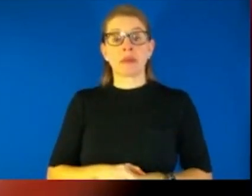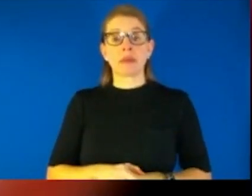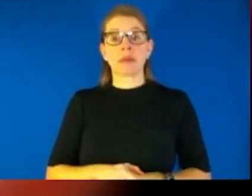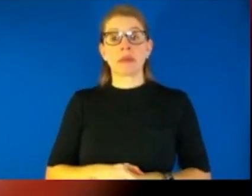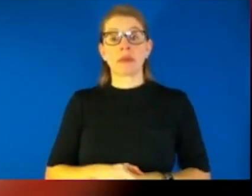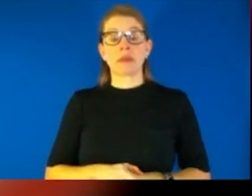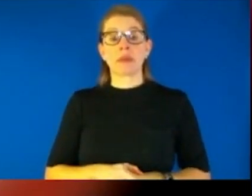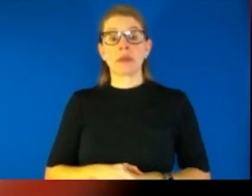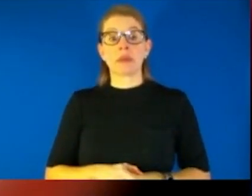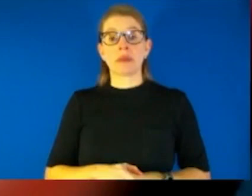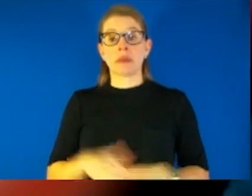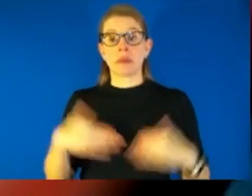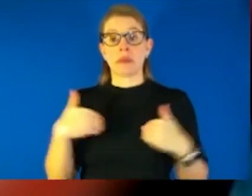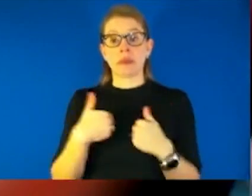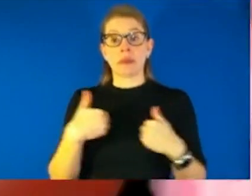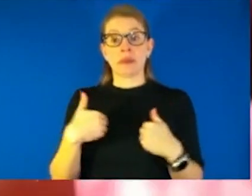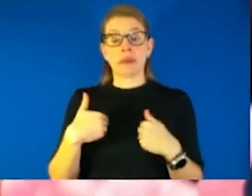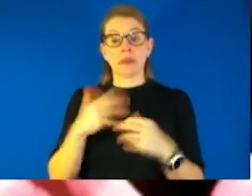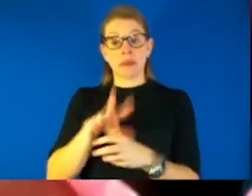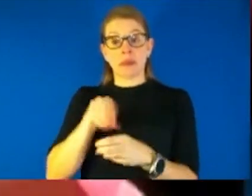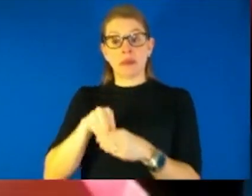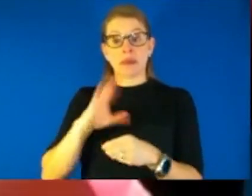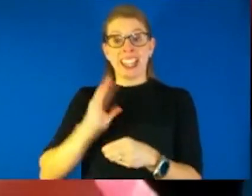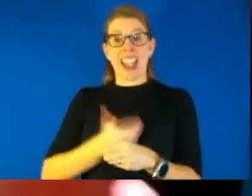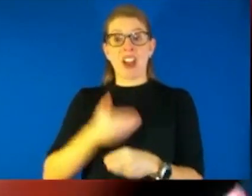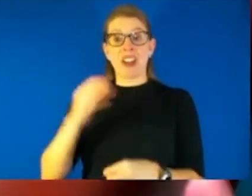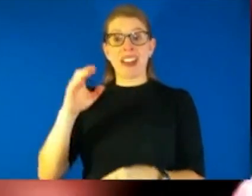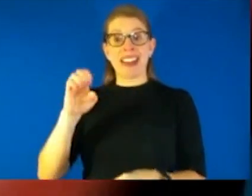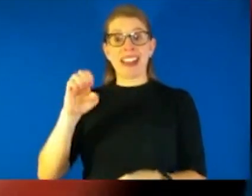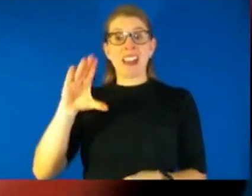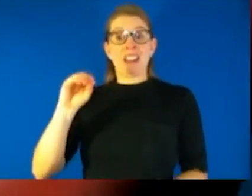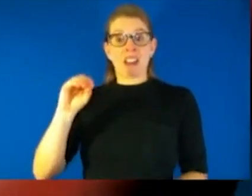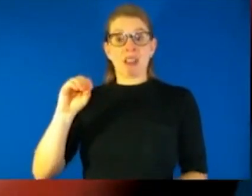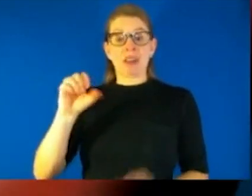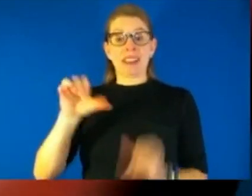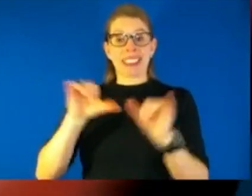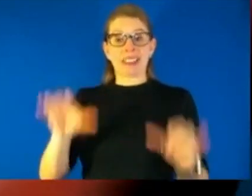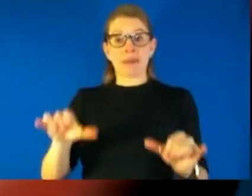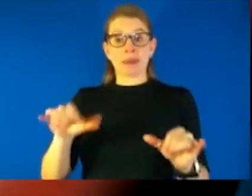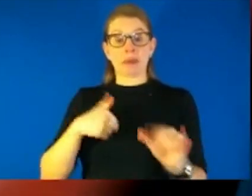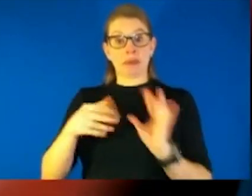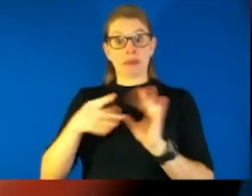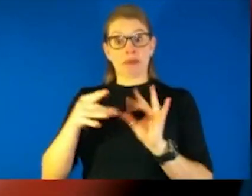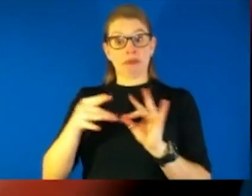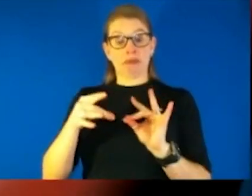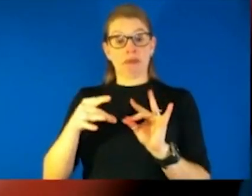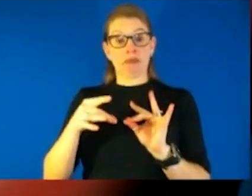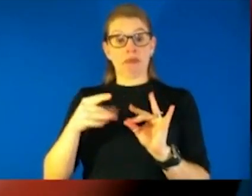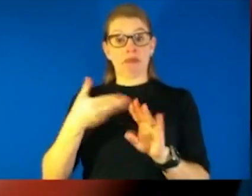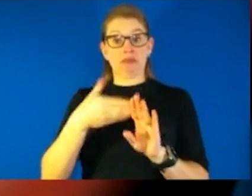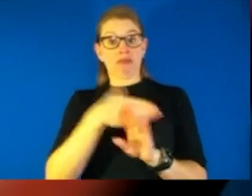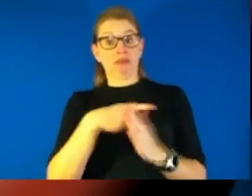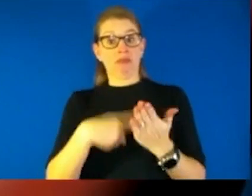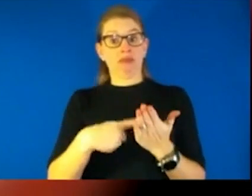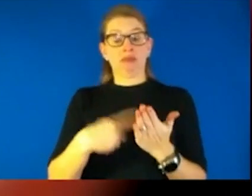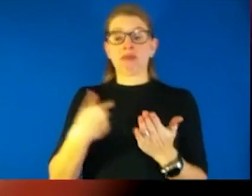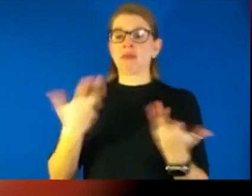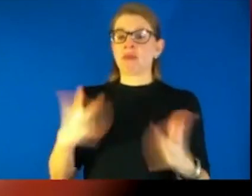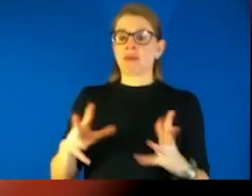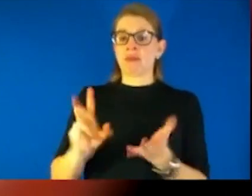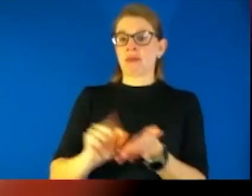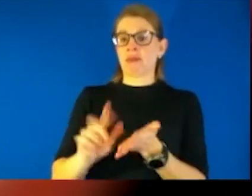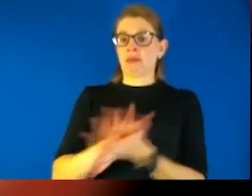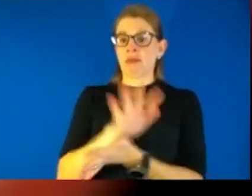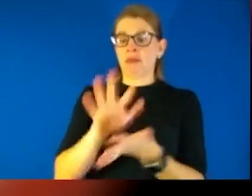and the animals are part of our ecosystem. And as I said in one of my early discussions, we already published a